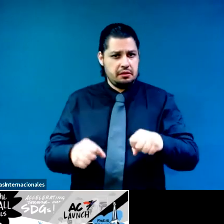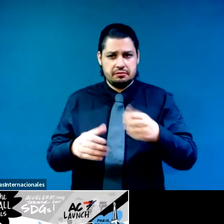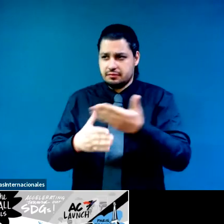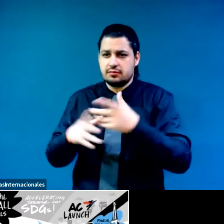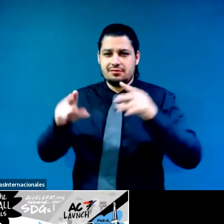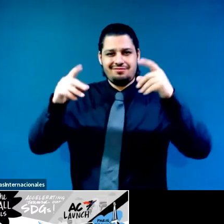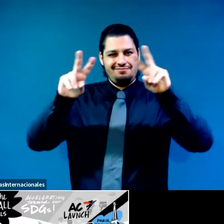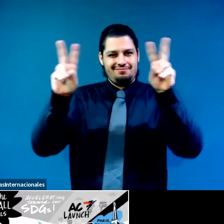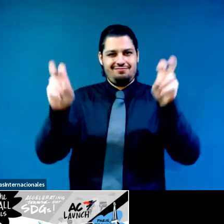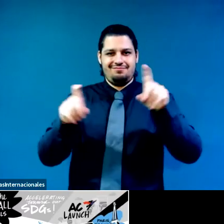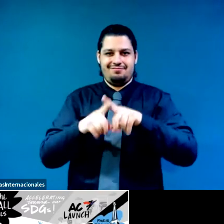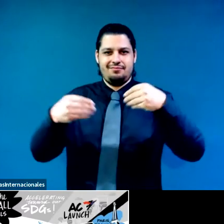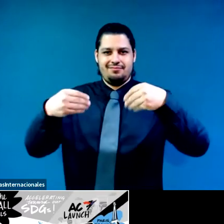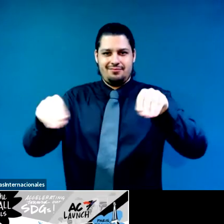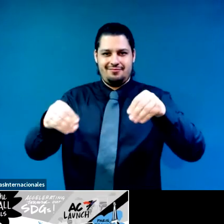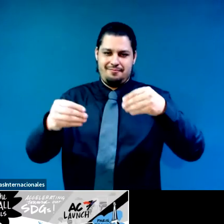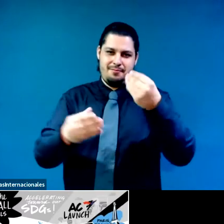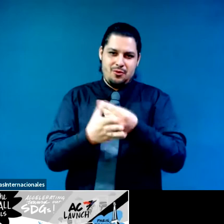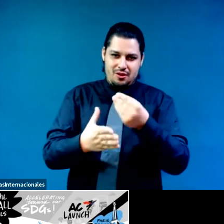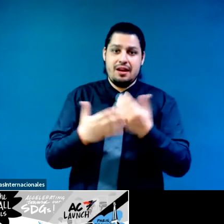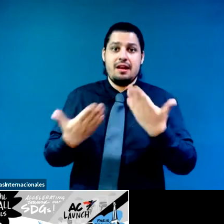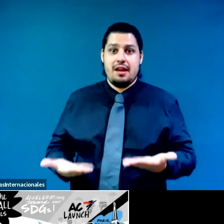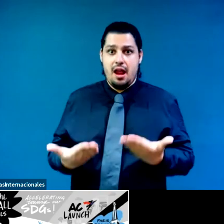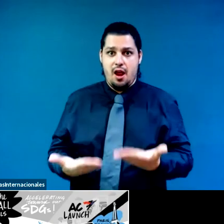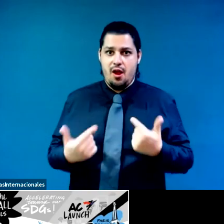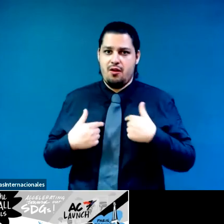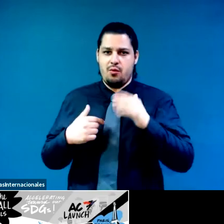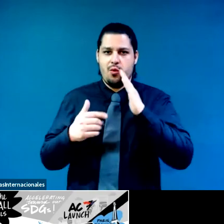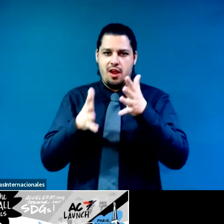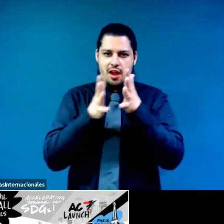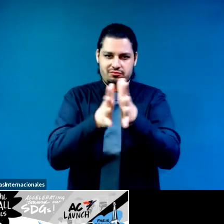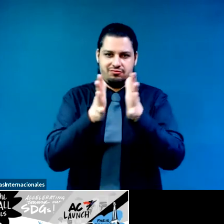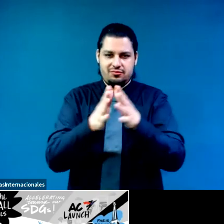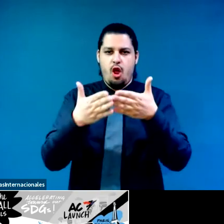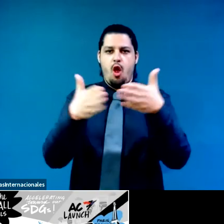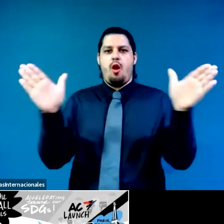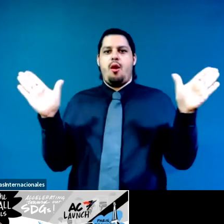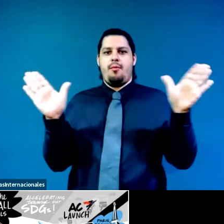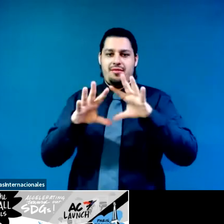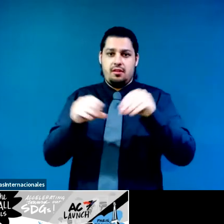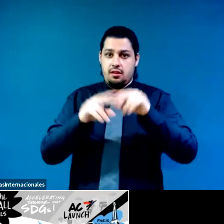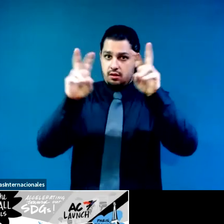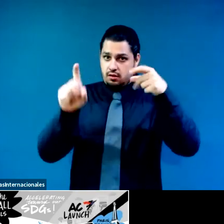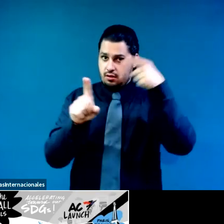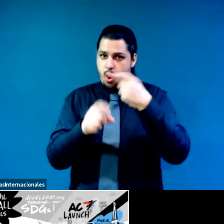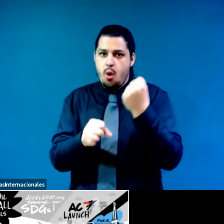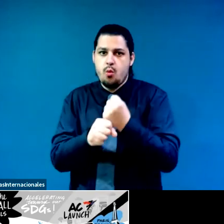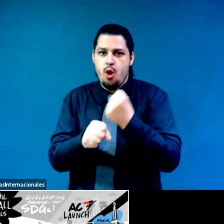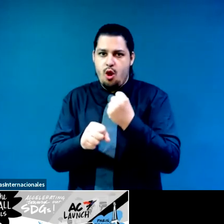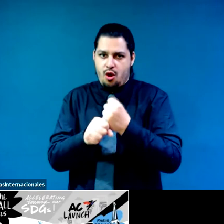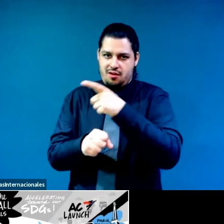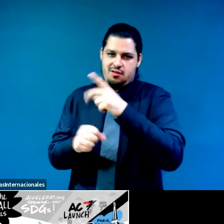the Action Coalition's journey, which is going to be done by Sarah Hendricks, who is the Director of the Program Policy